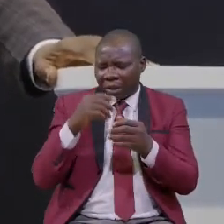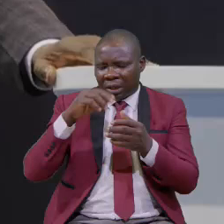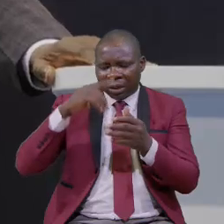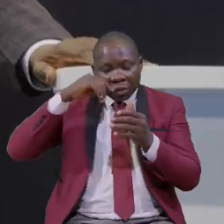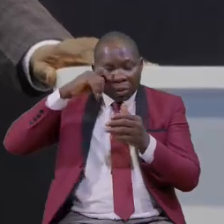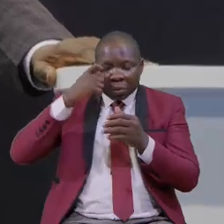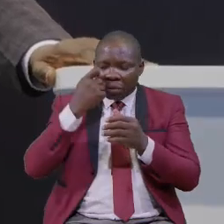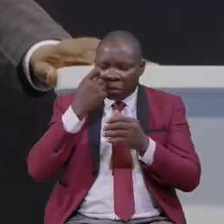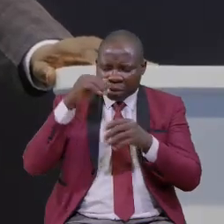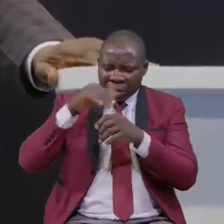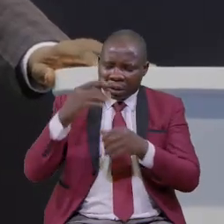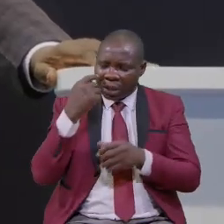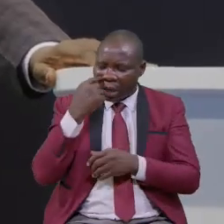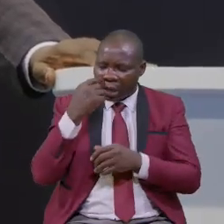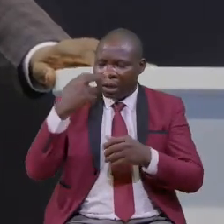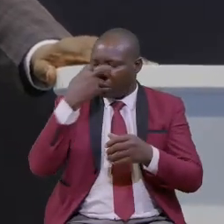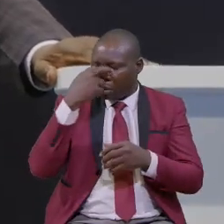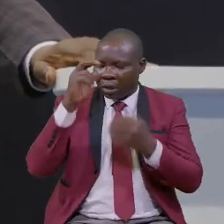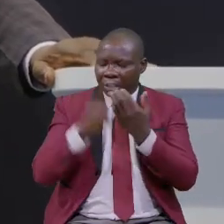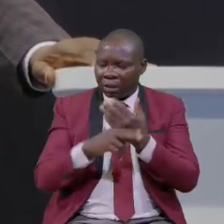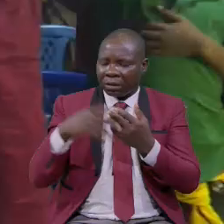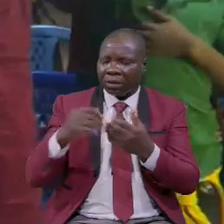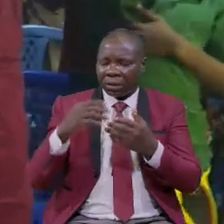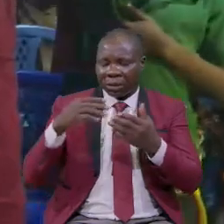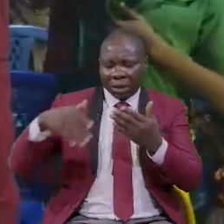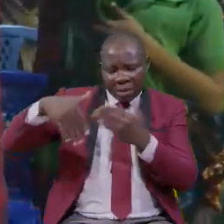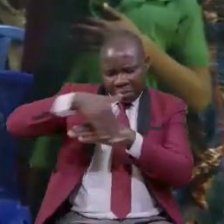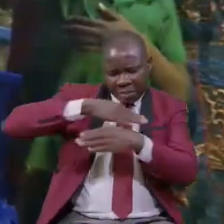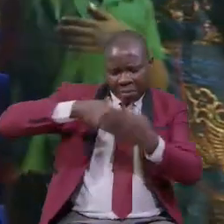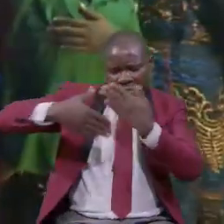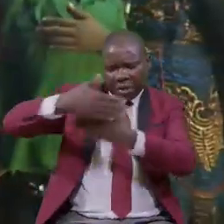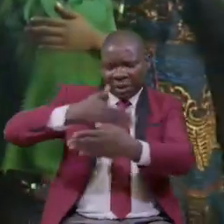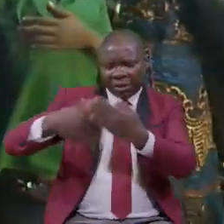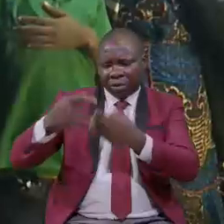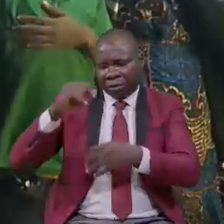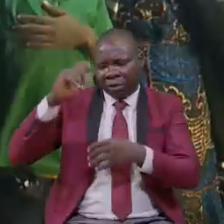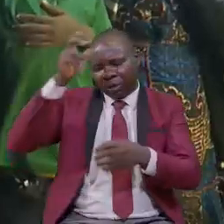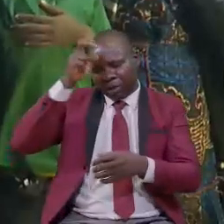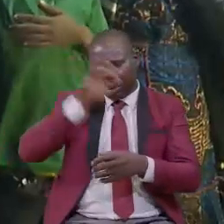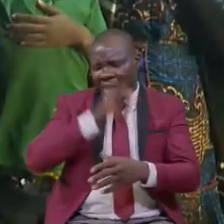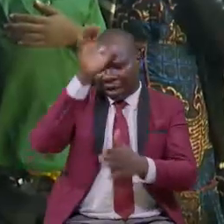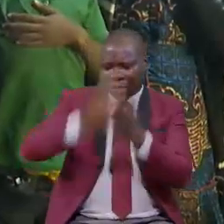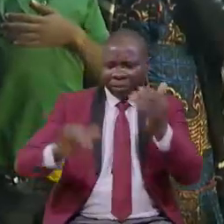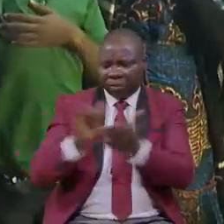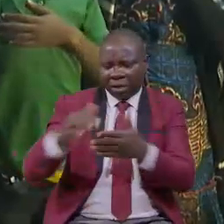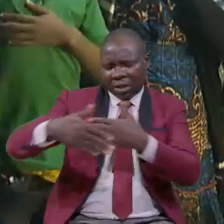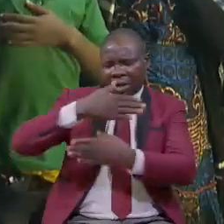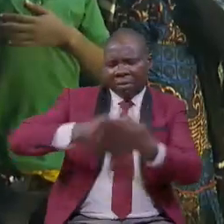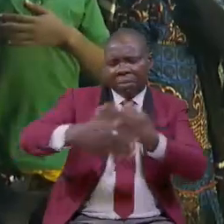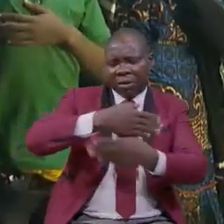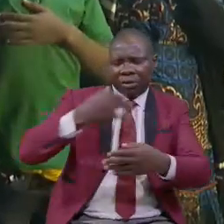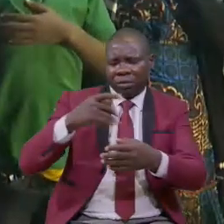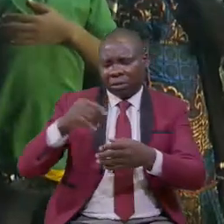cataract, blindness, the bandage of the devil. I remove that bandage of the devil from